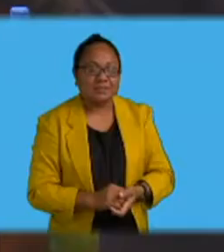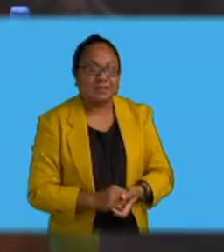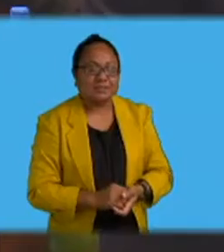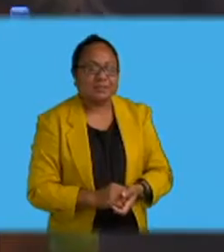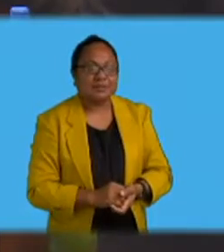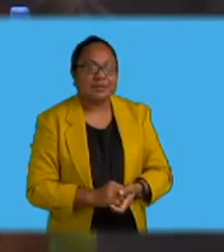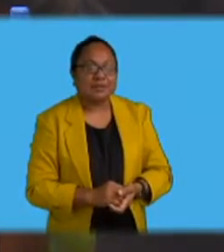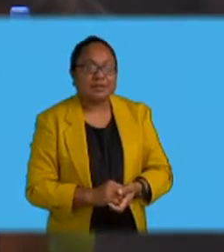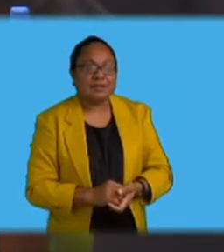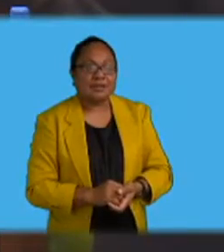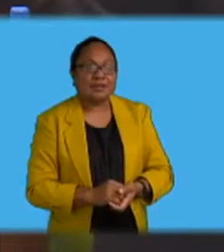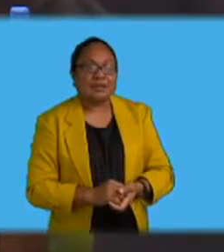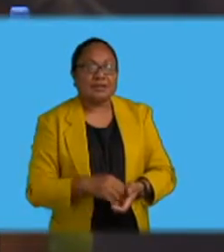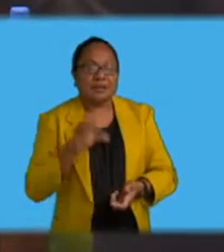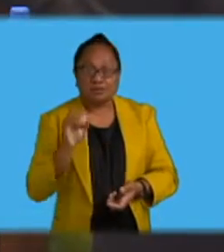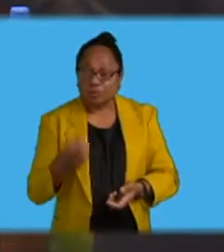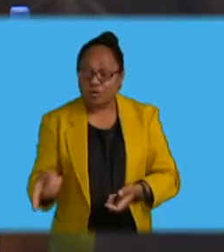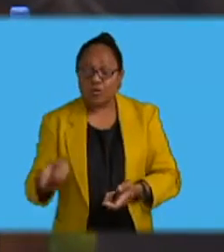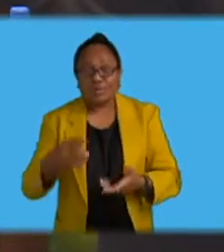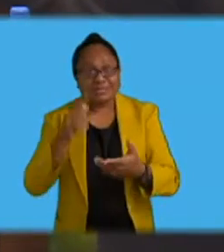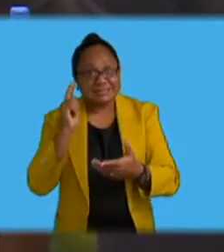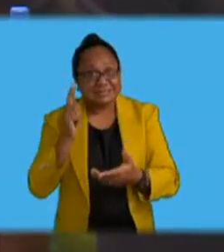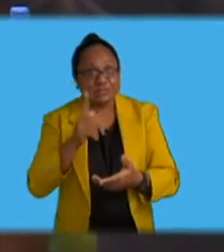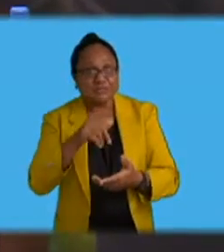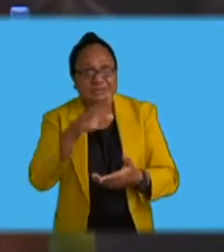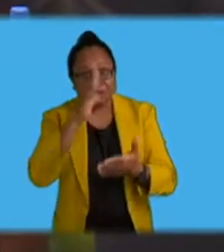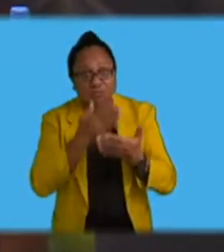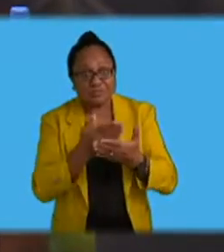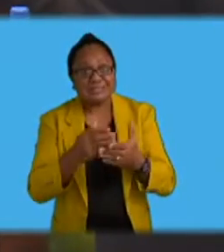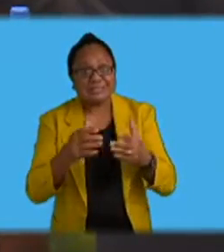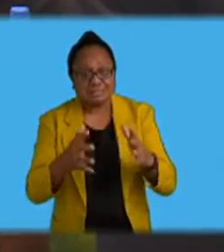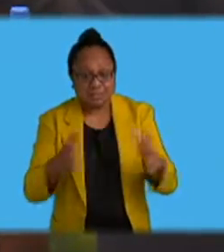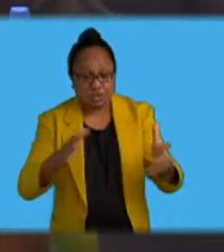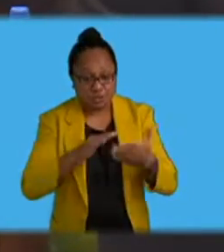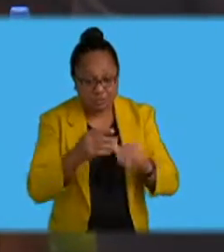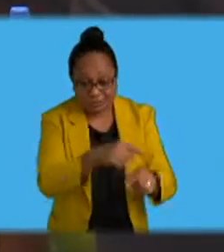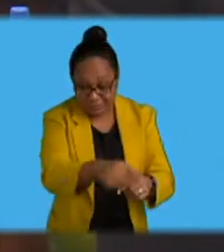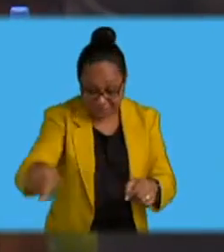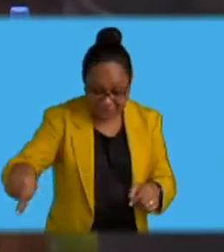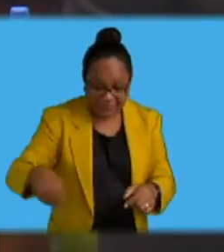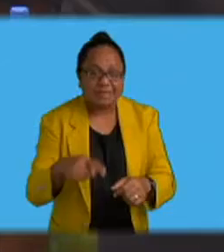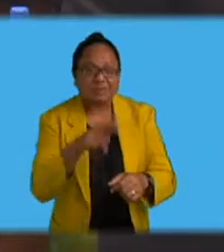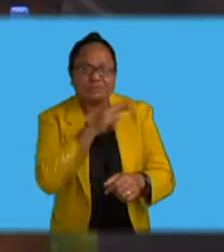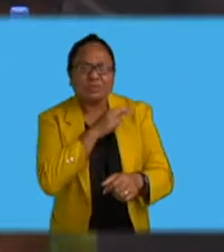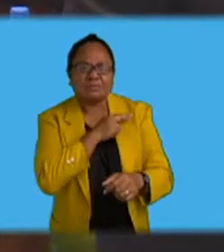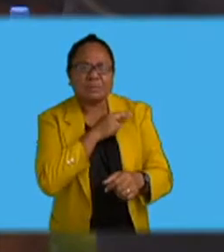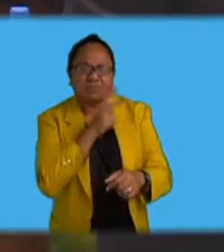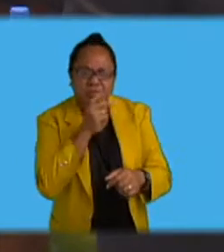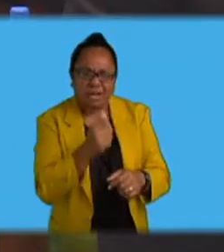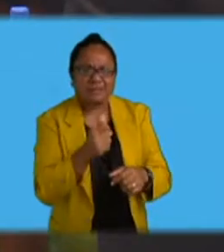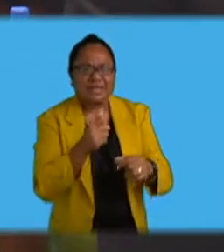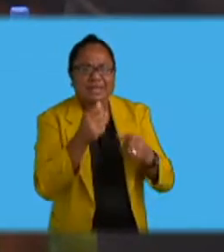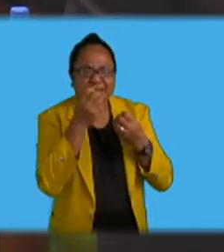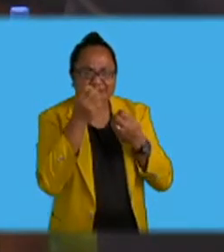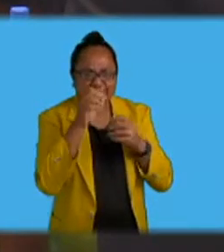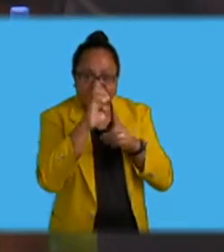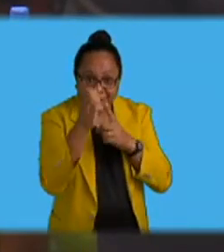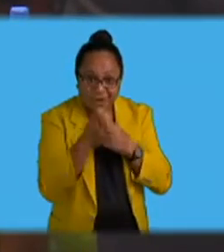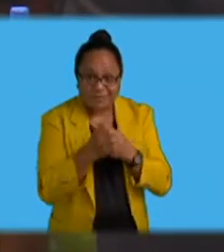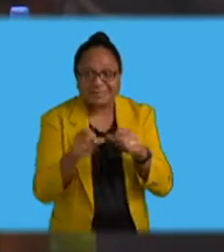of responsibility among students, teachers, and the larger community towards Fiji's environment, Madam Speaker. As I alluded